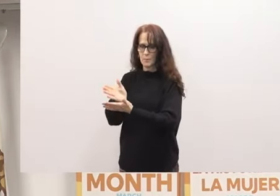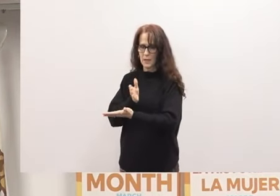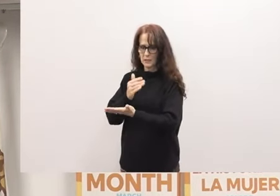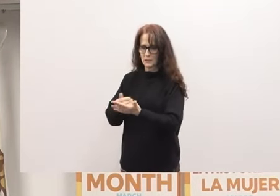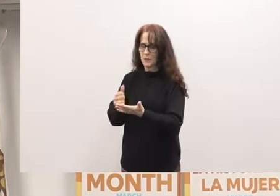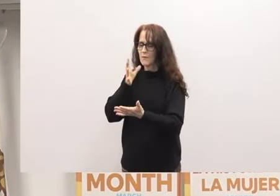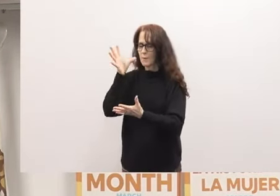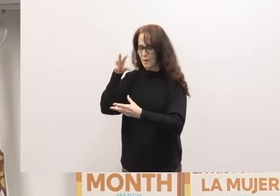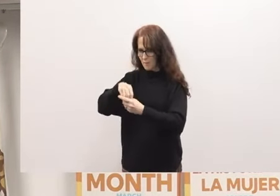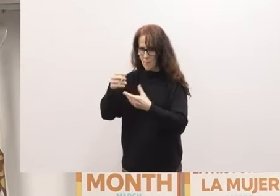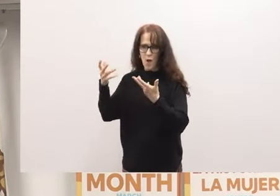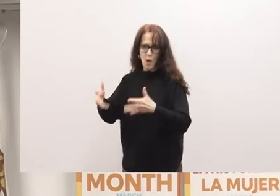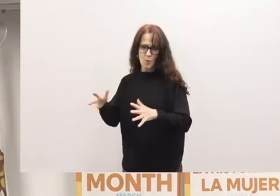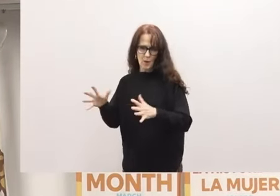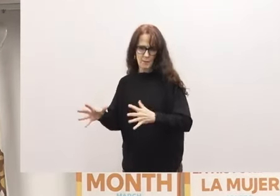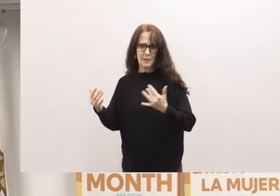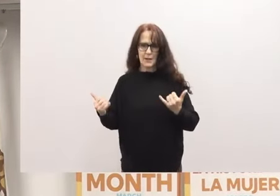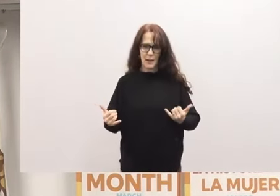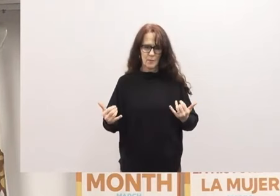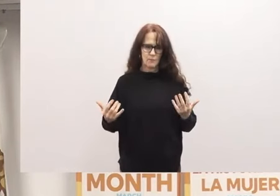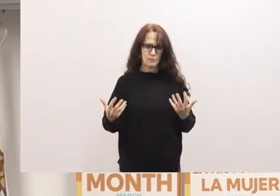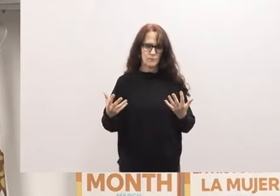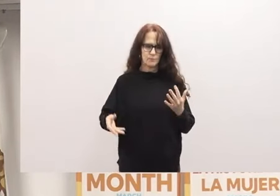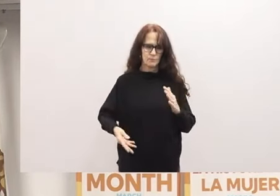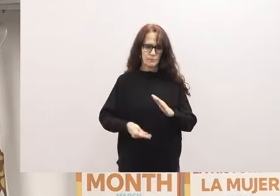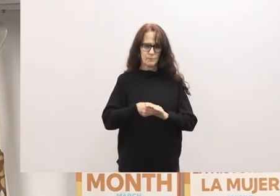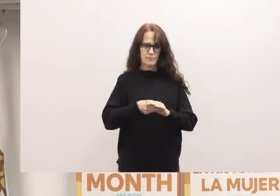parent involvement. Okay.